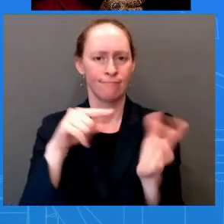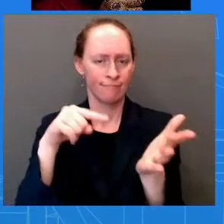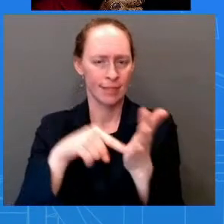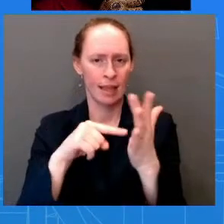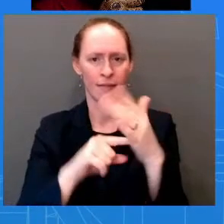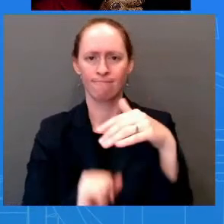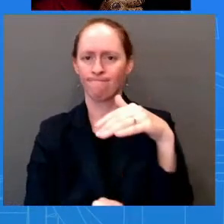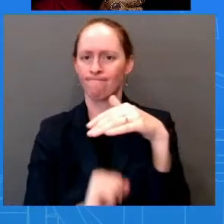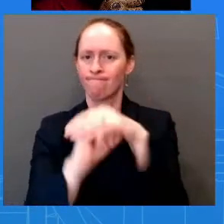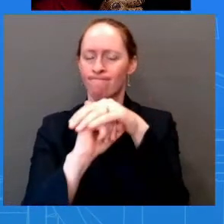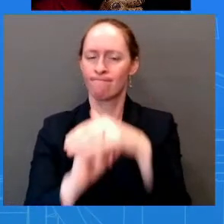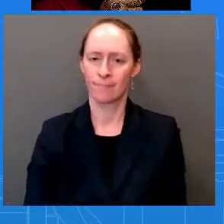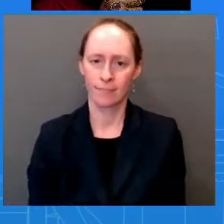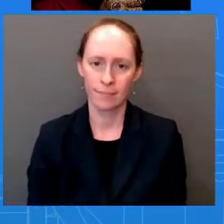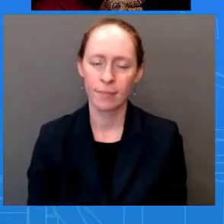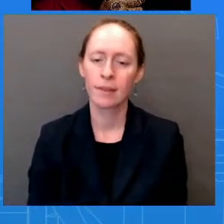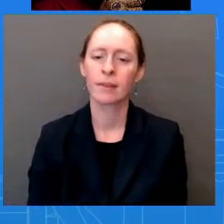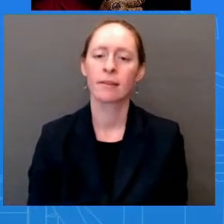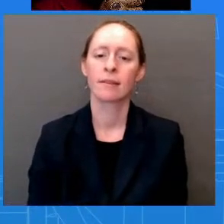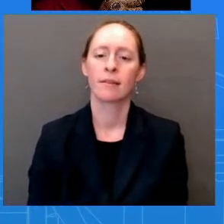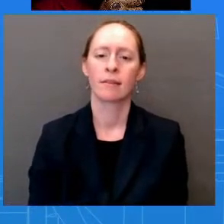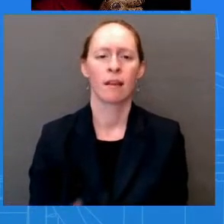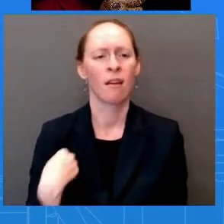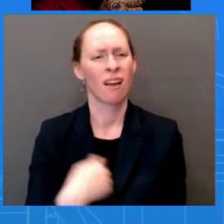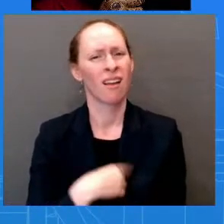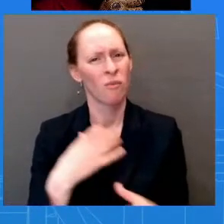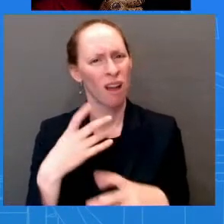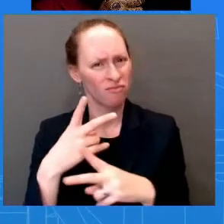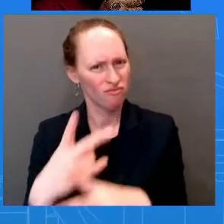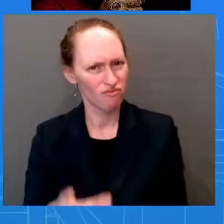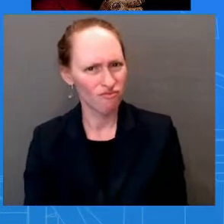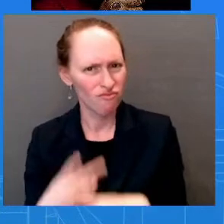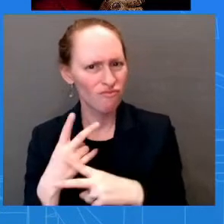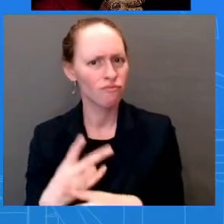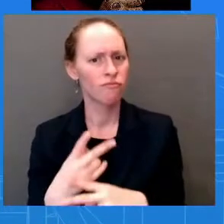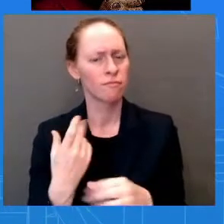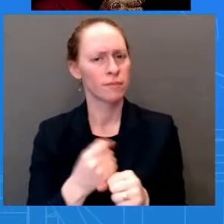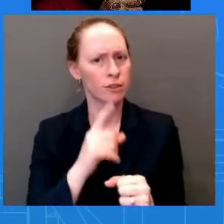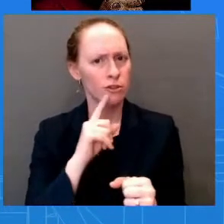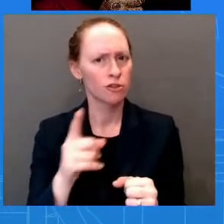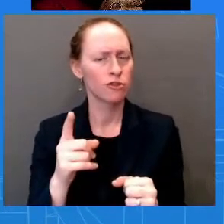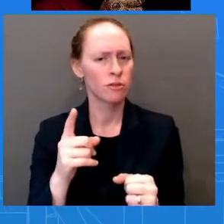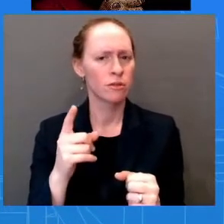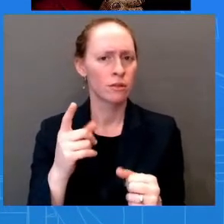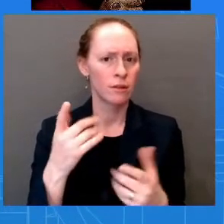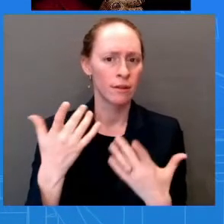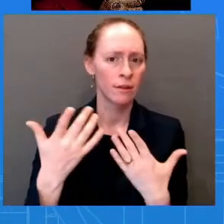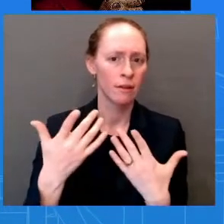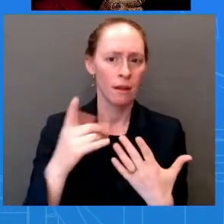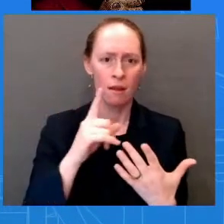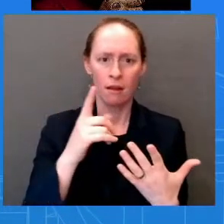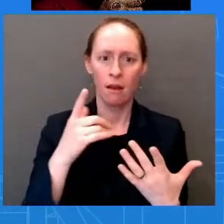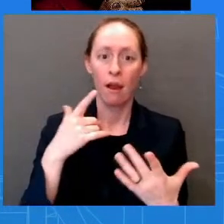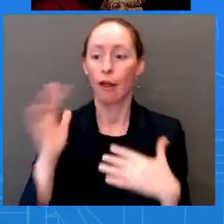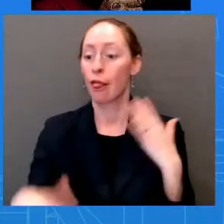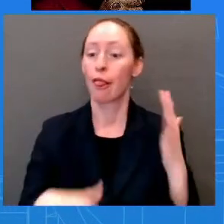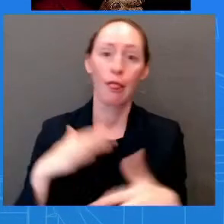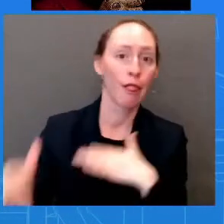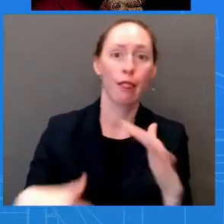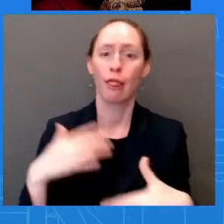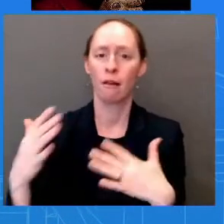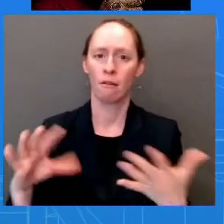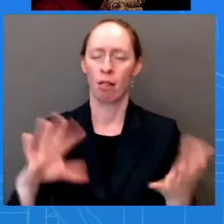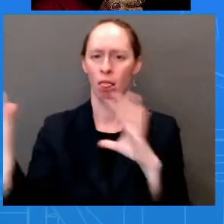debt ceiling before its expiration. The sooner they act, the better for our economy and our country. We would welcome